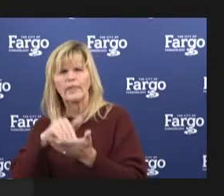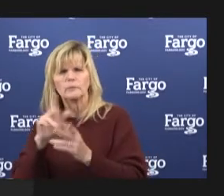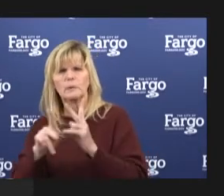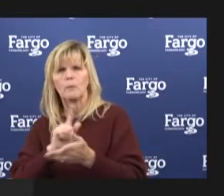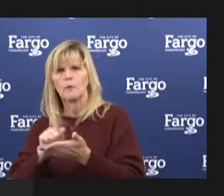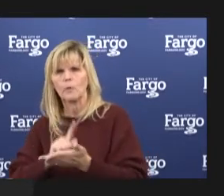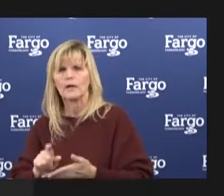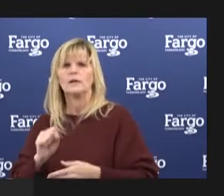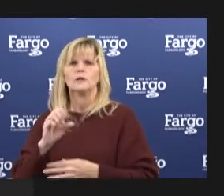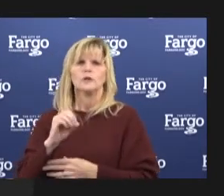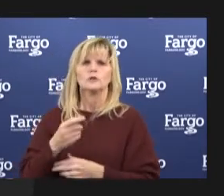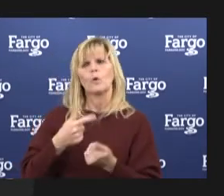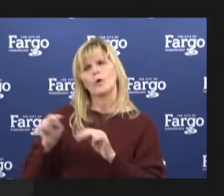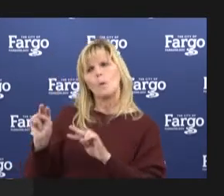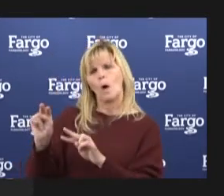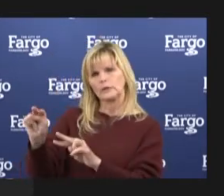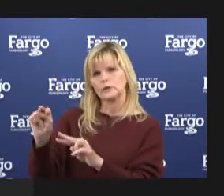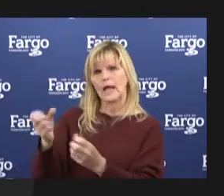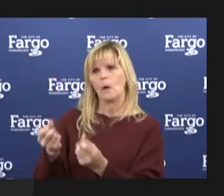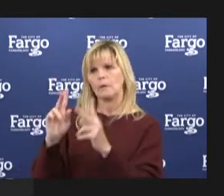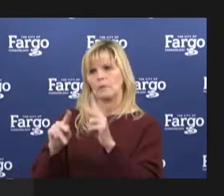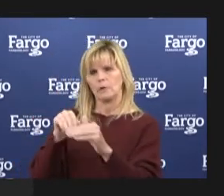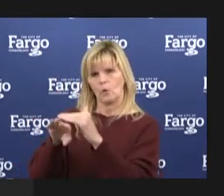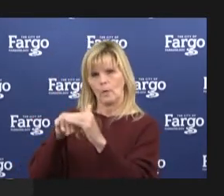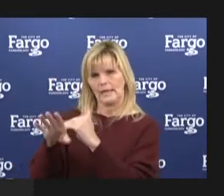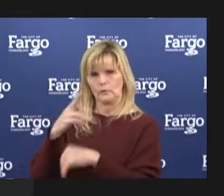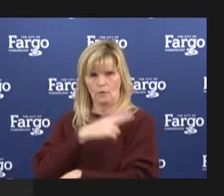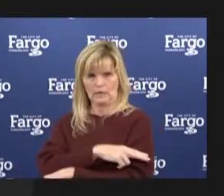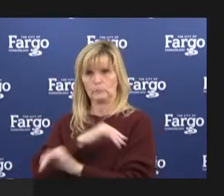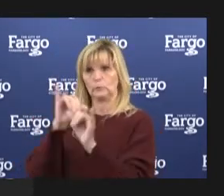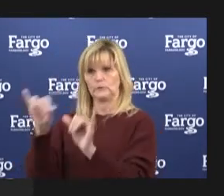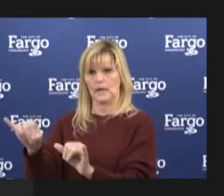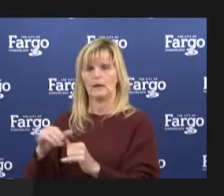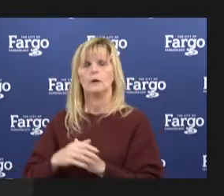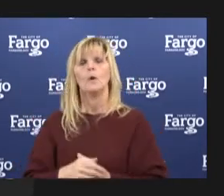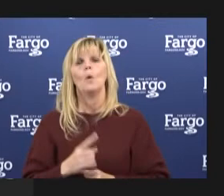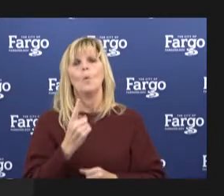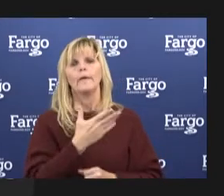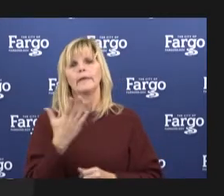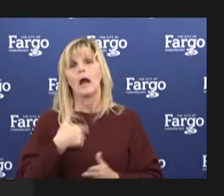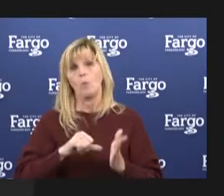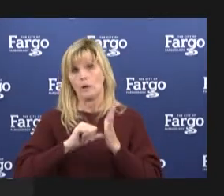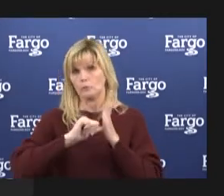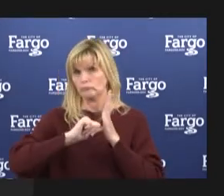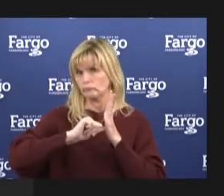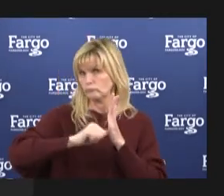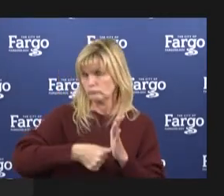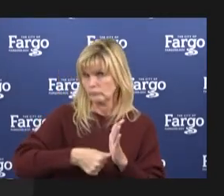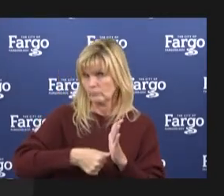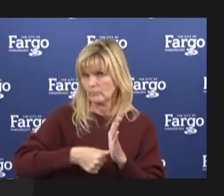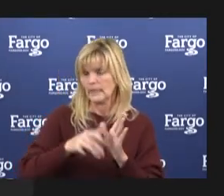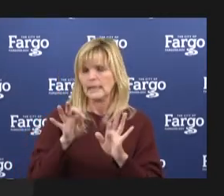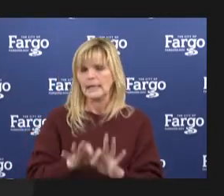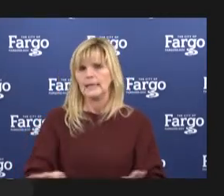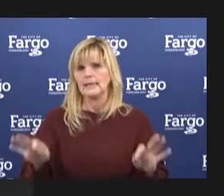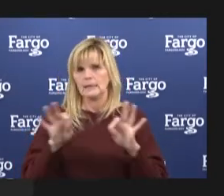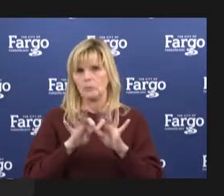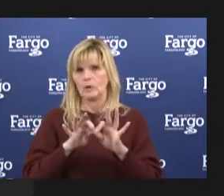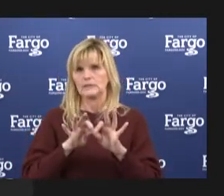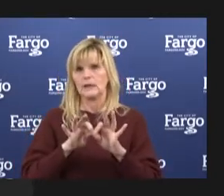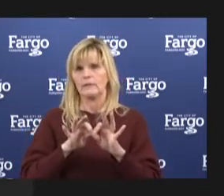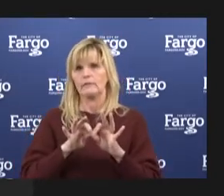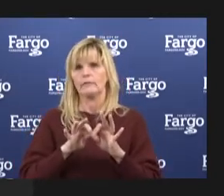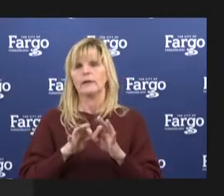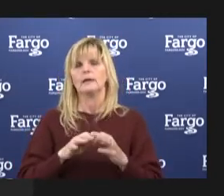going to be managing that as well. One thing I would like to stress, as was mentioned previously, is the importance of